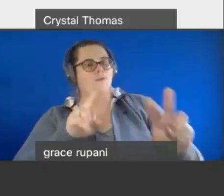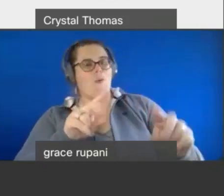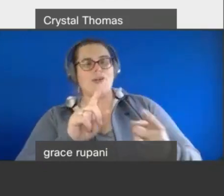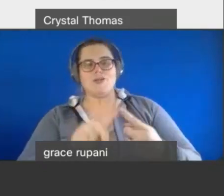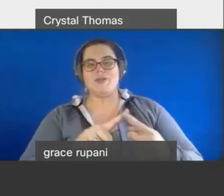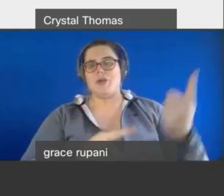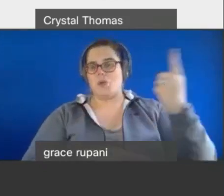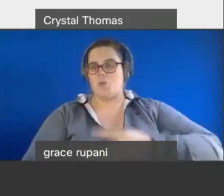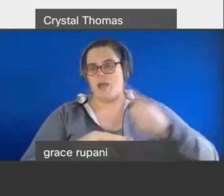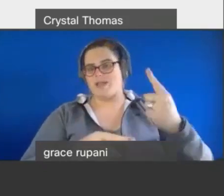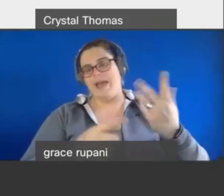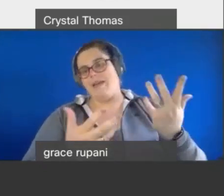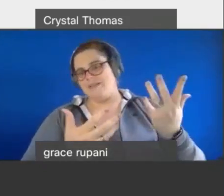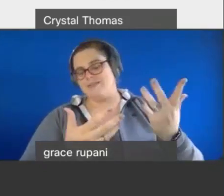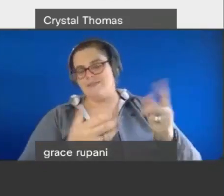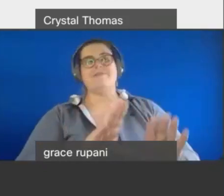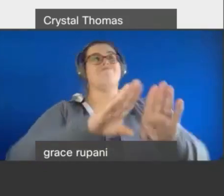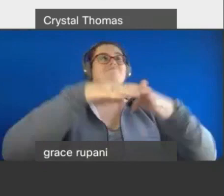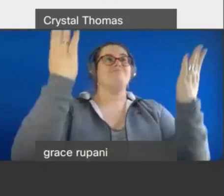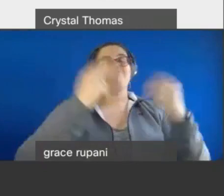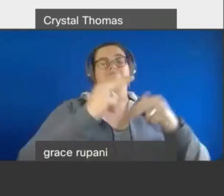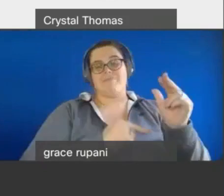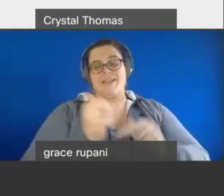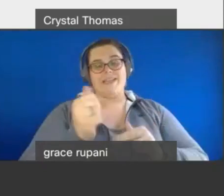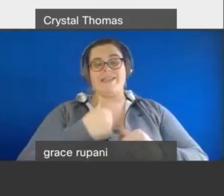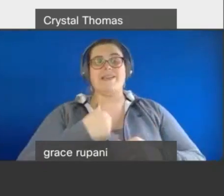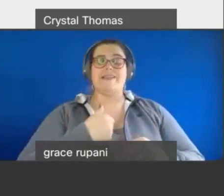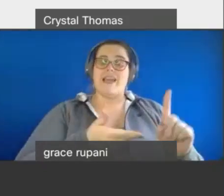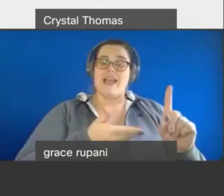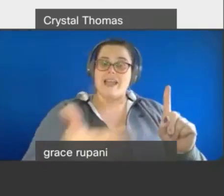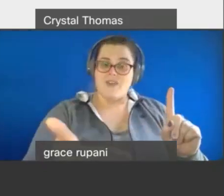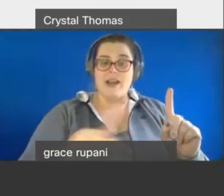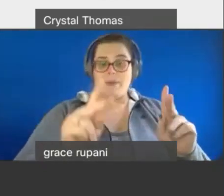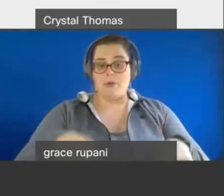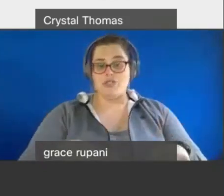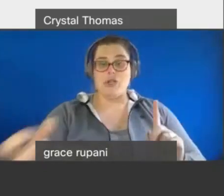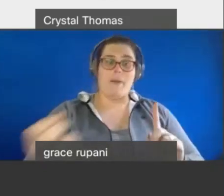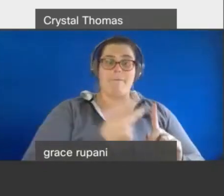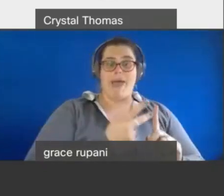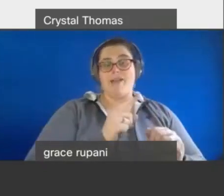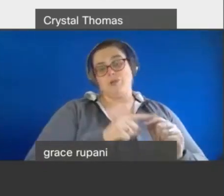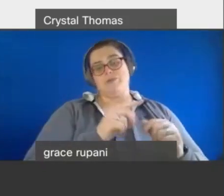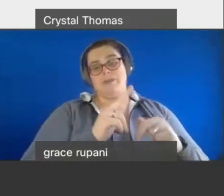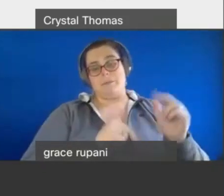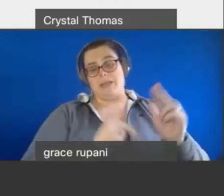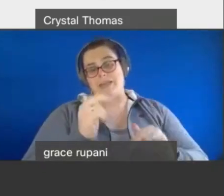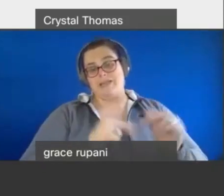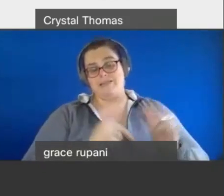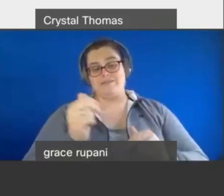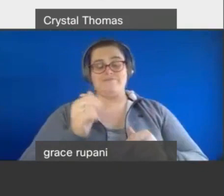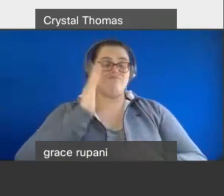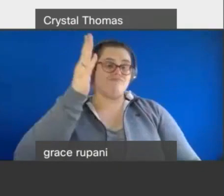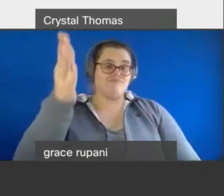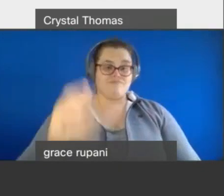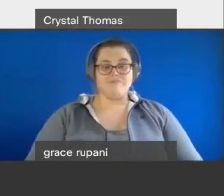person interested in exploring that support or any of our supportive services to our brick and mortar setting.